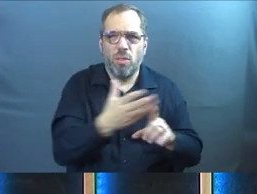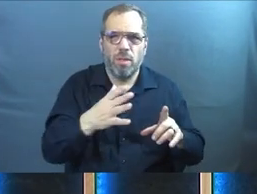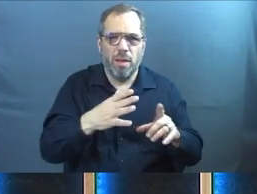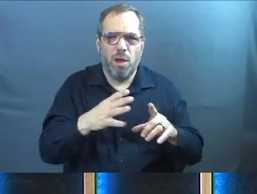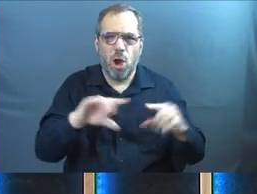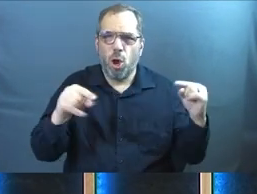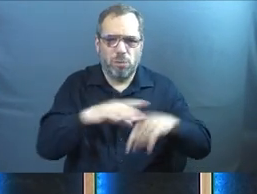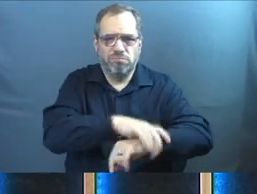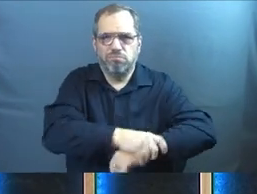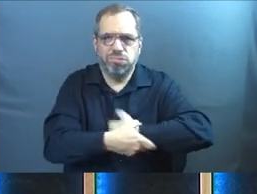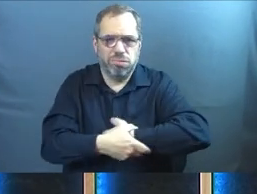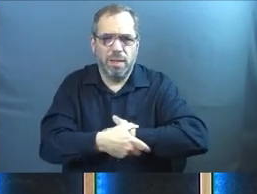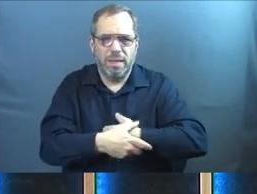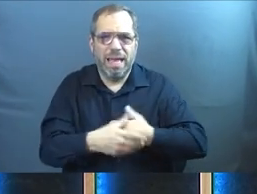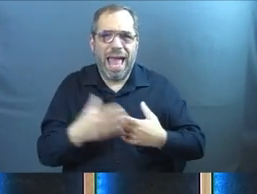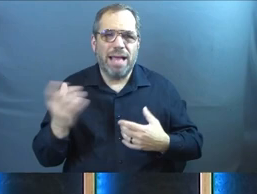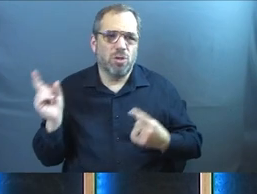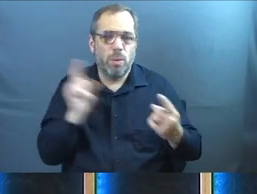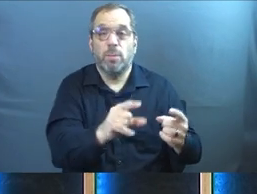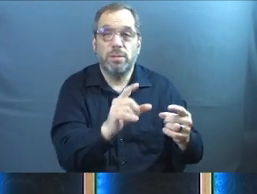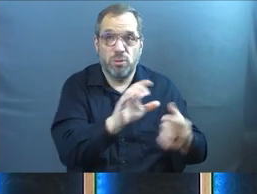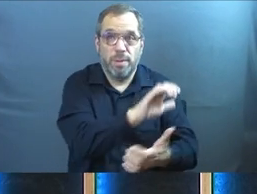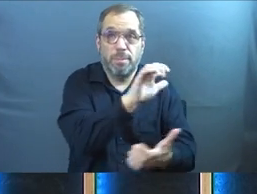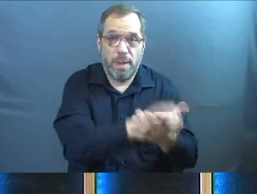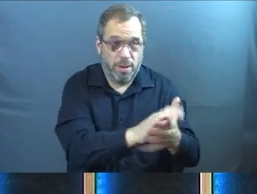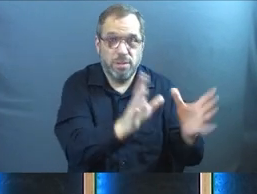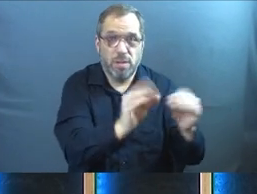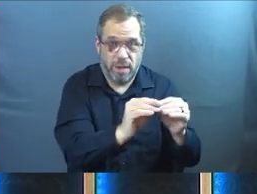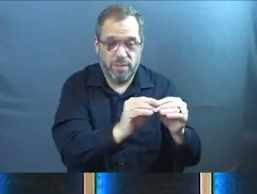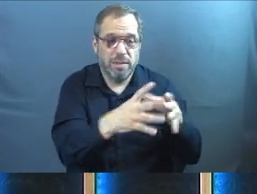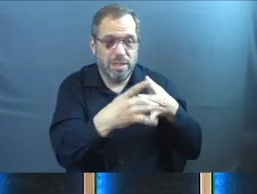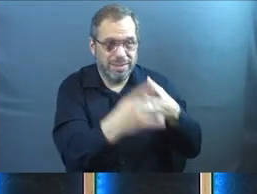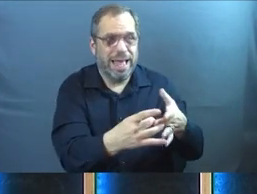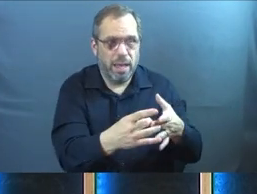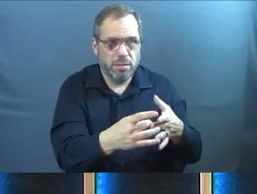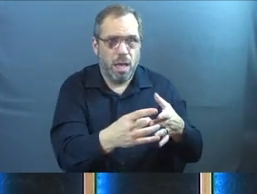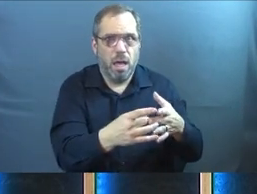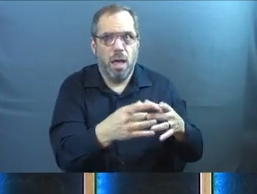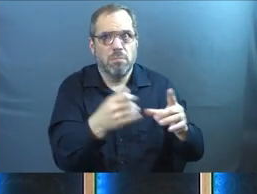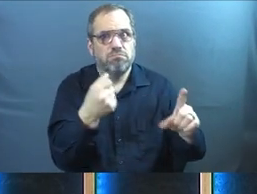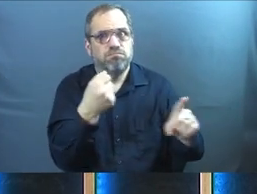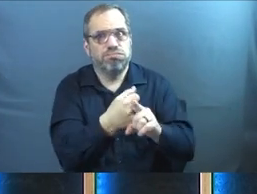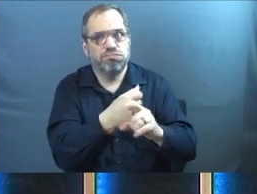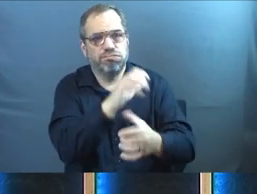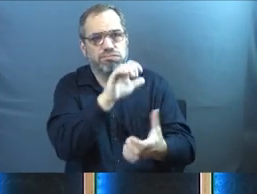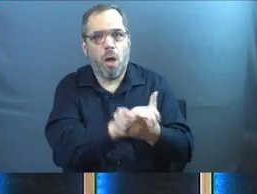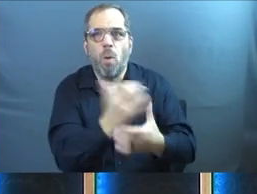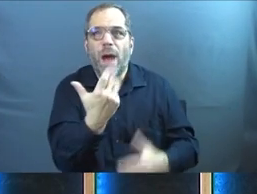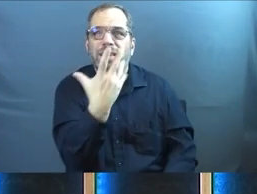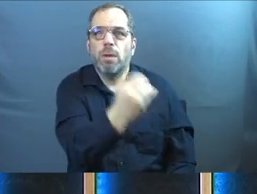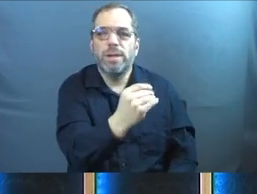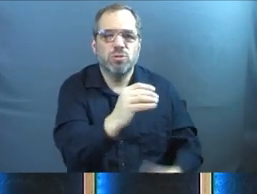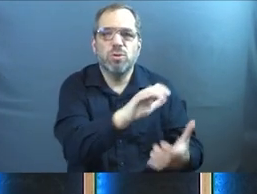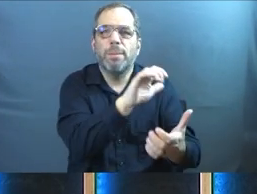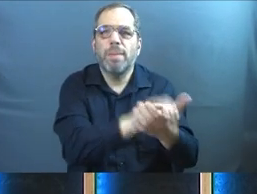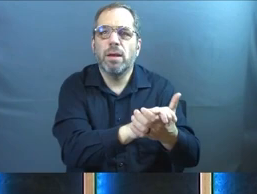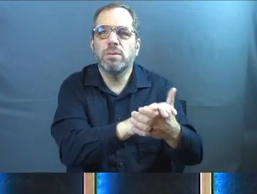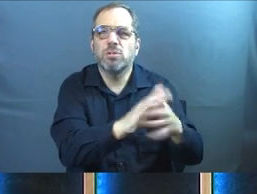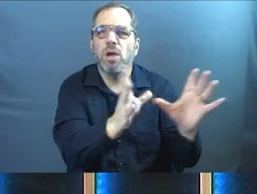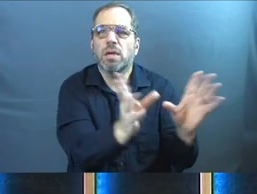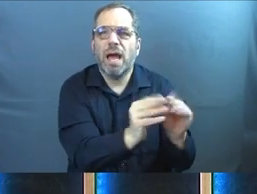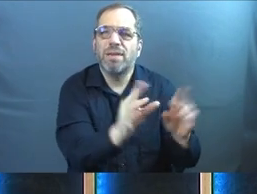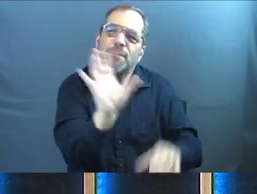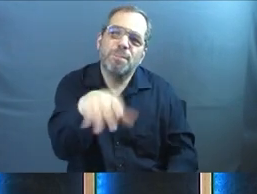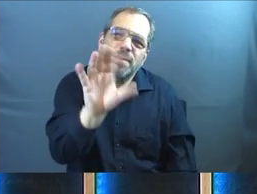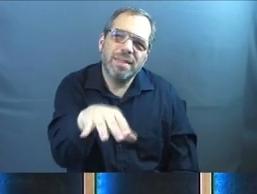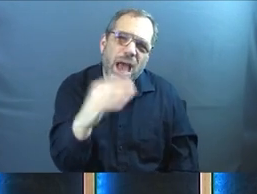arm. And we went to the marriage conference. And there was impact to the marriage because they went to the marriage conference.